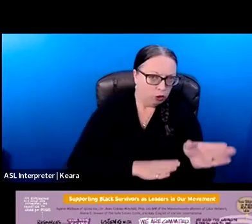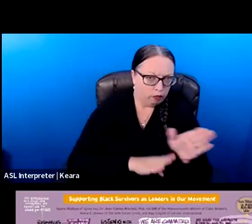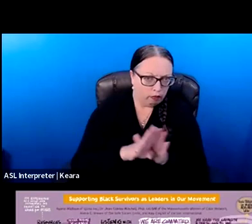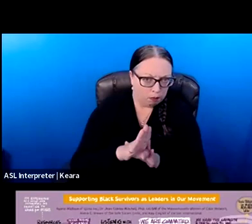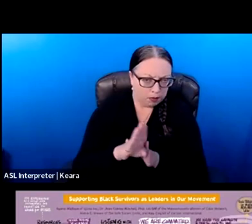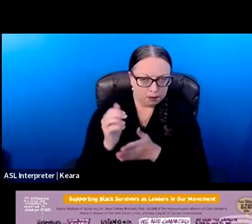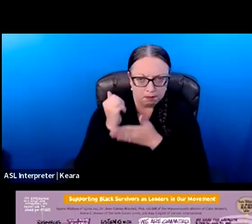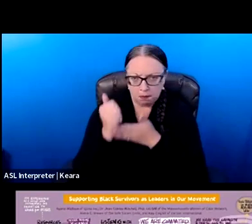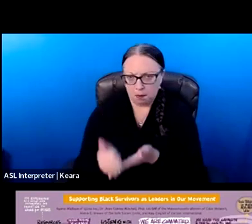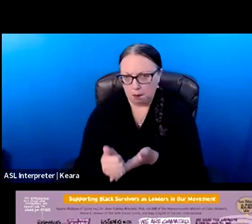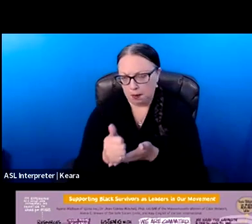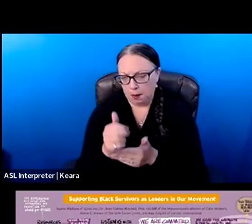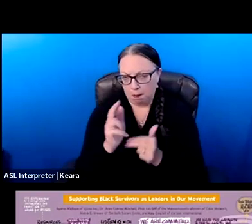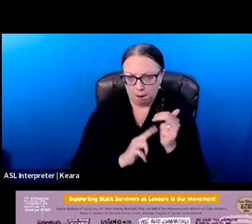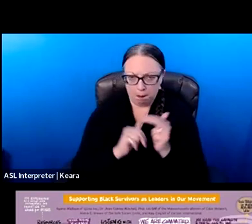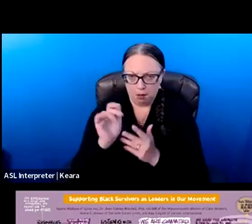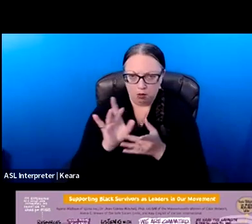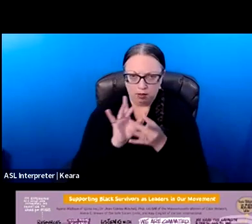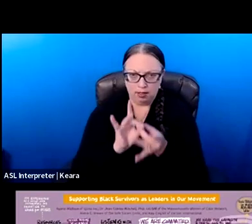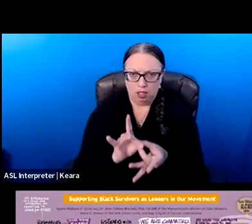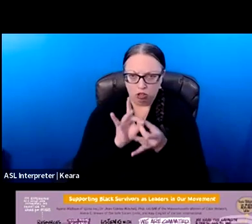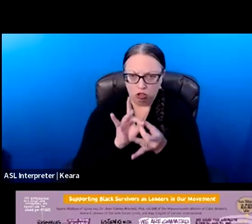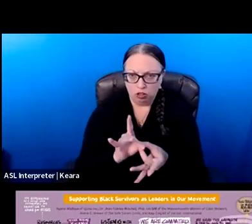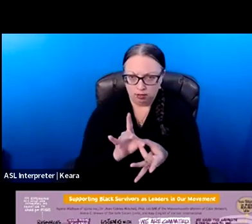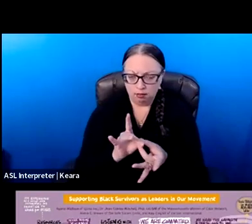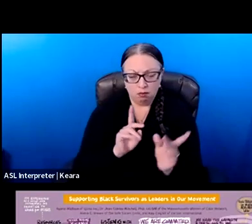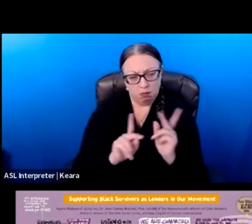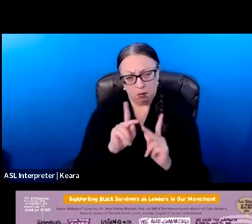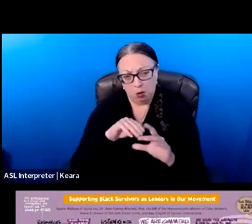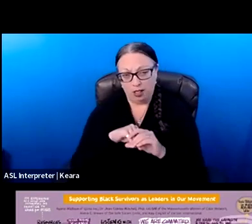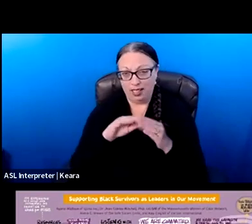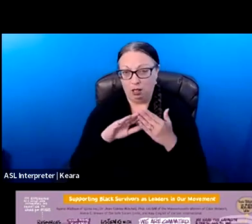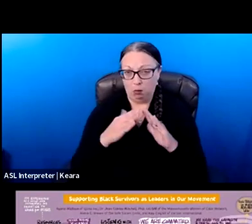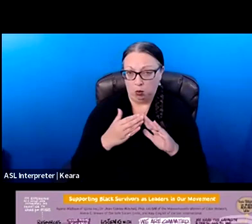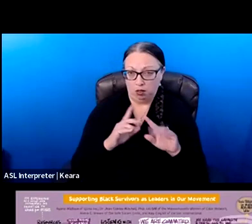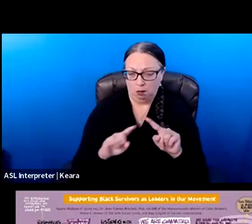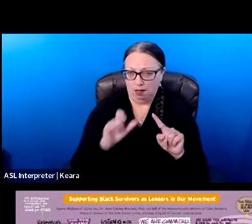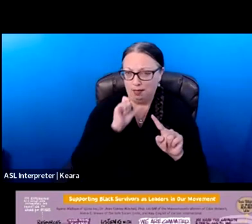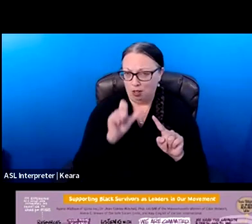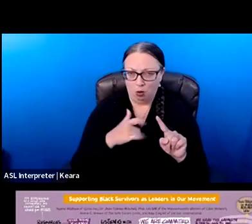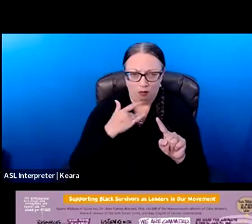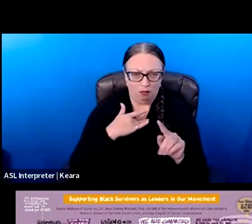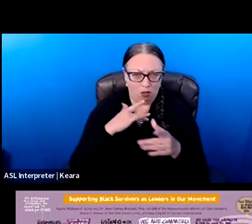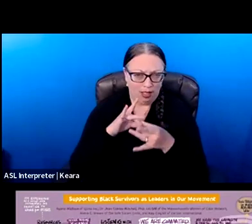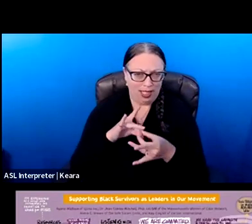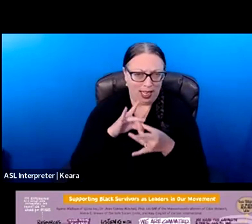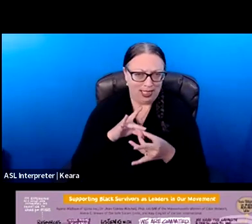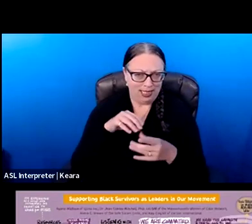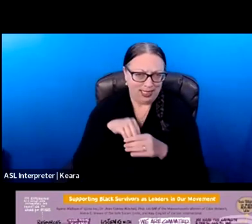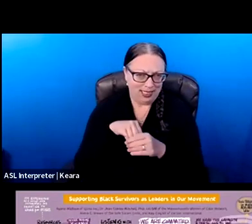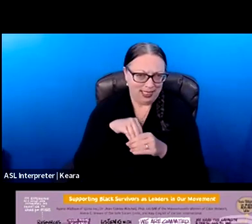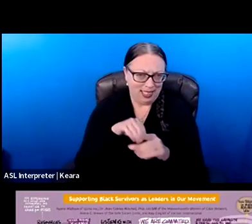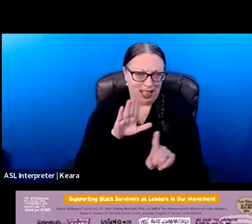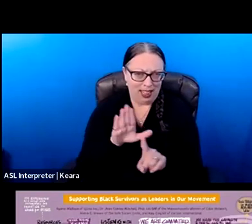helping them to build connections. A lot of times people are in community, but they don't feel connected even within their own